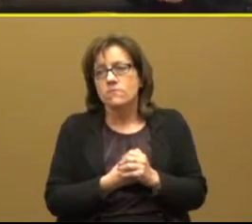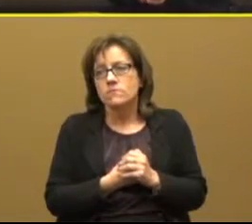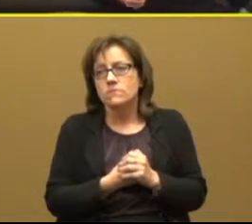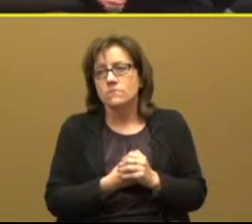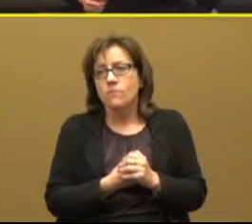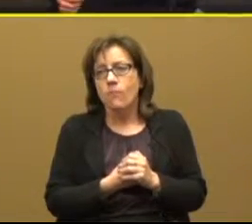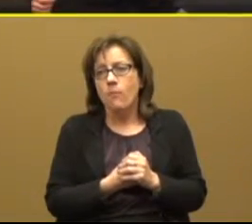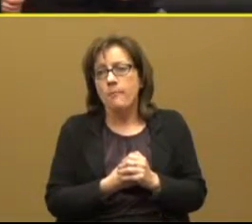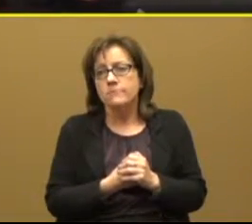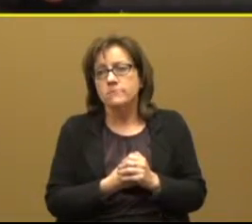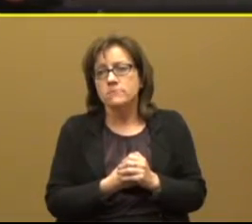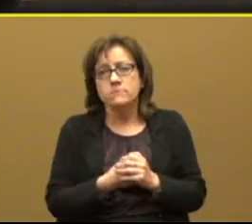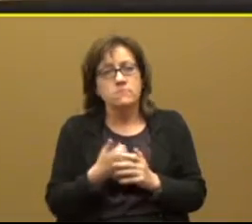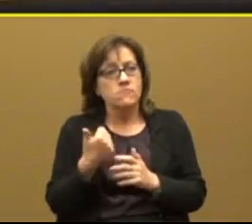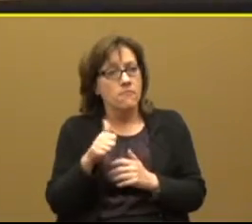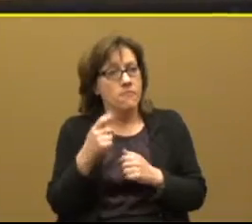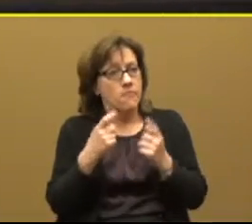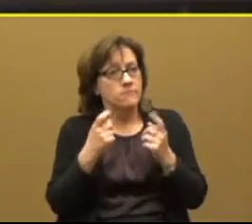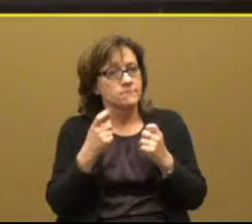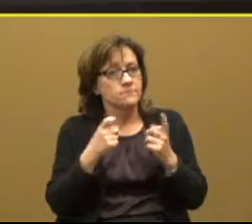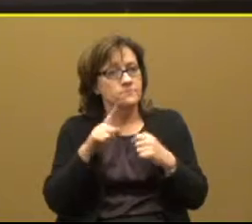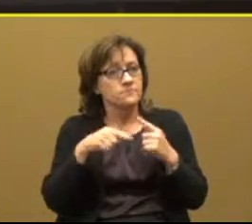Okay. Okay, questions on PECS.